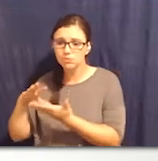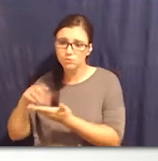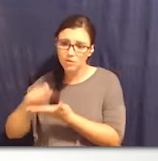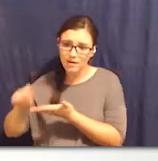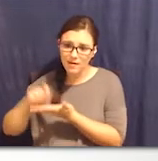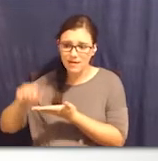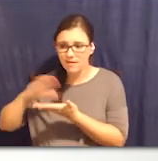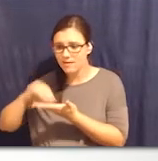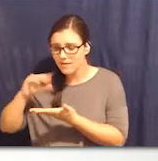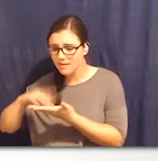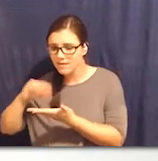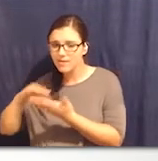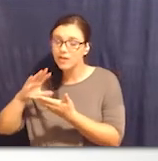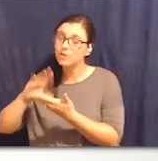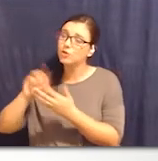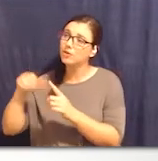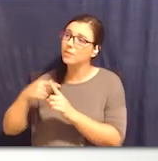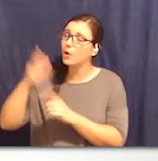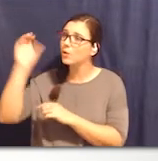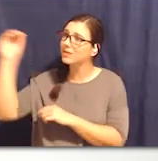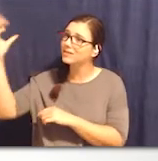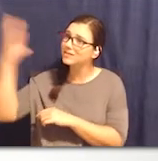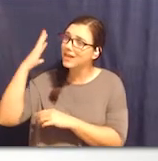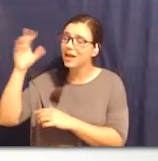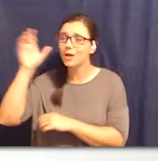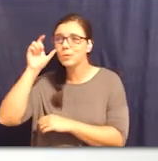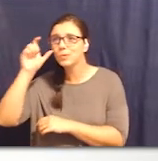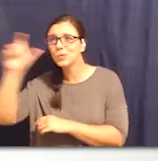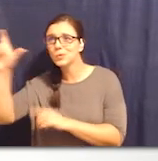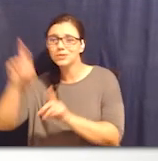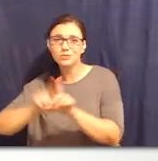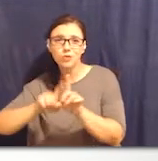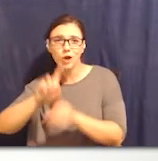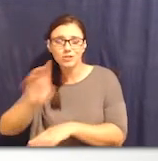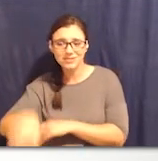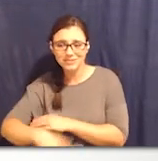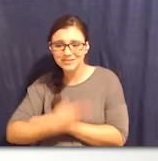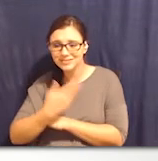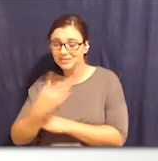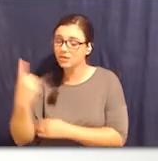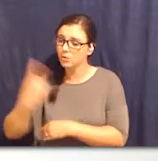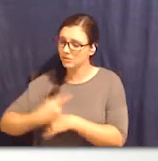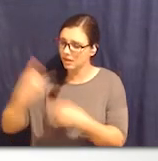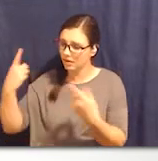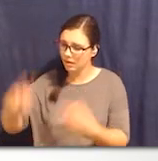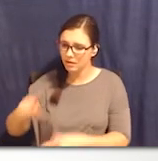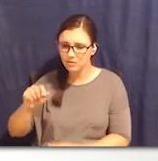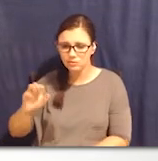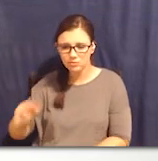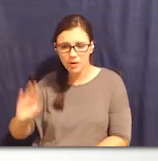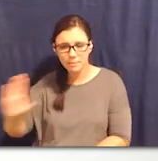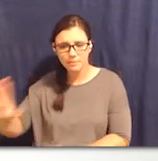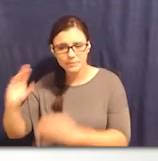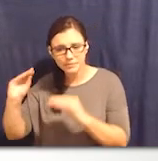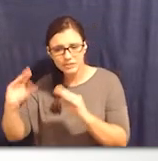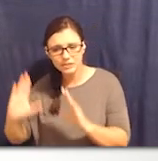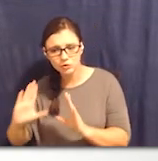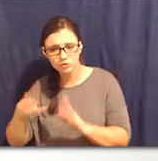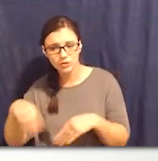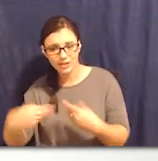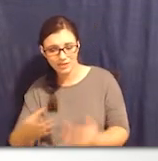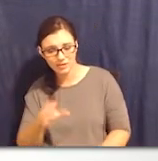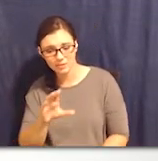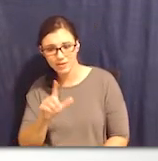school, he learns to read and write. He learns about the sun and moon and stars at night. One day